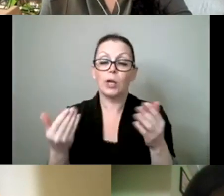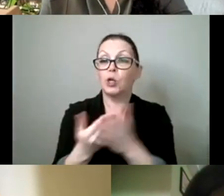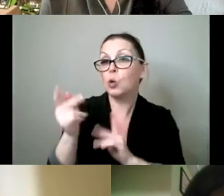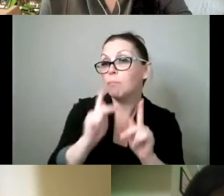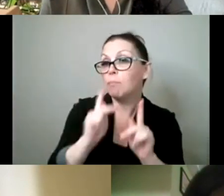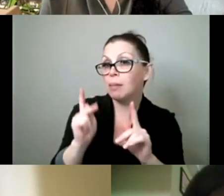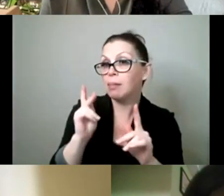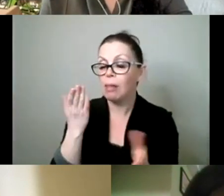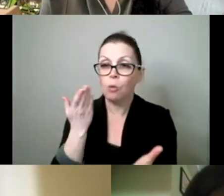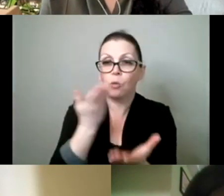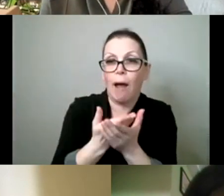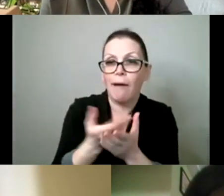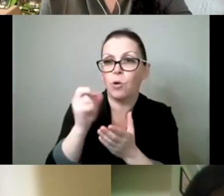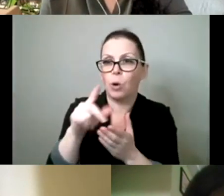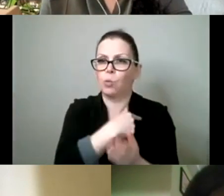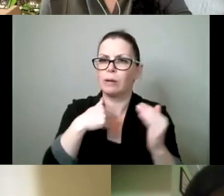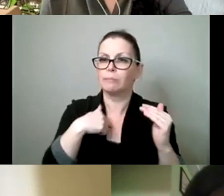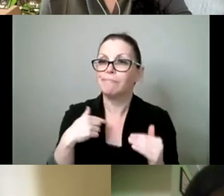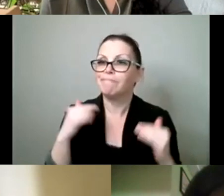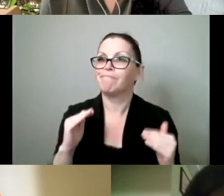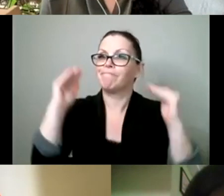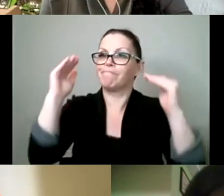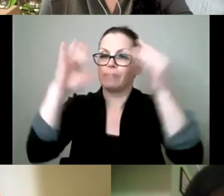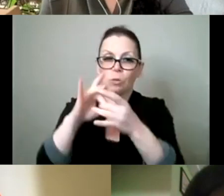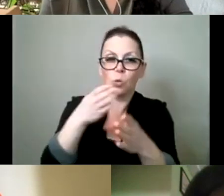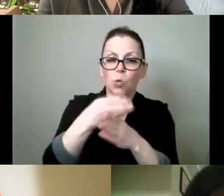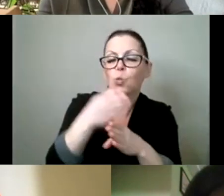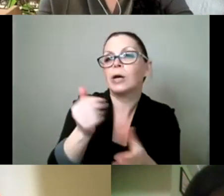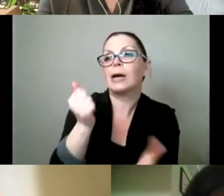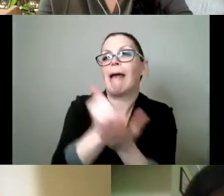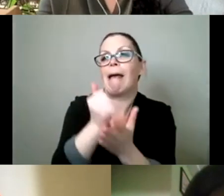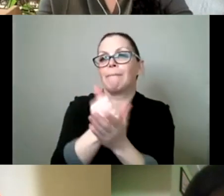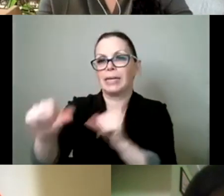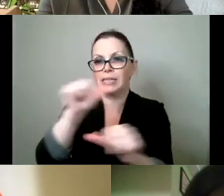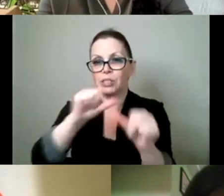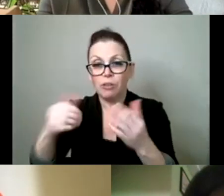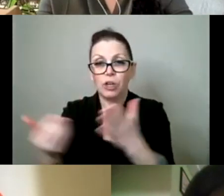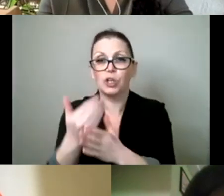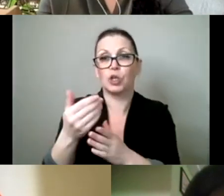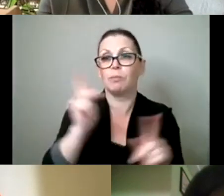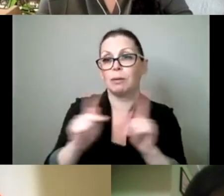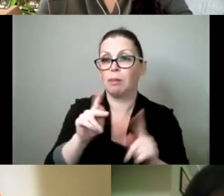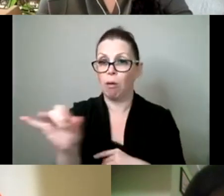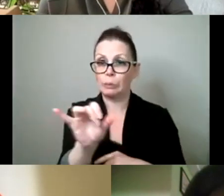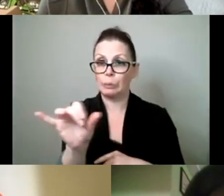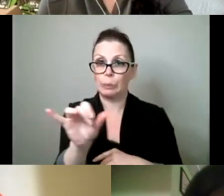careers, we're, you know, helping each other and helping new people who are coming in as well.